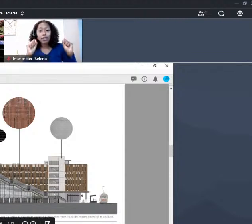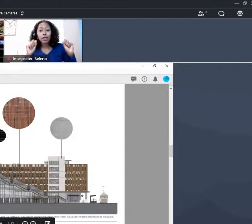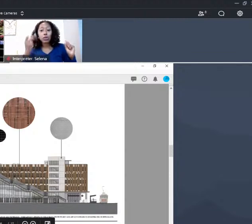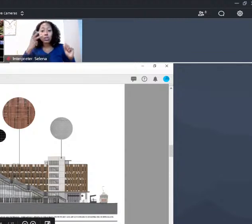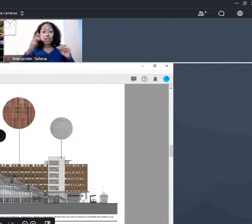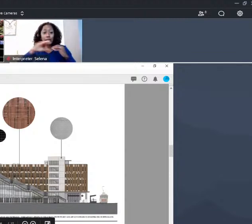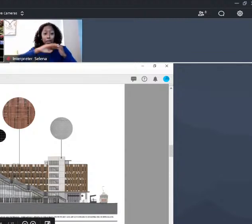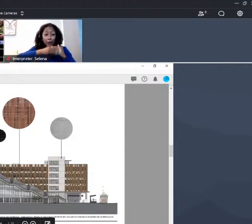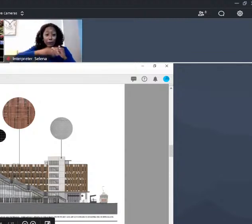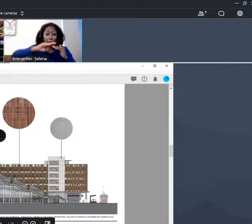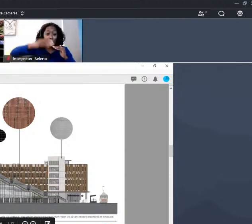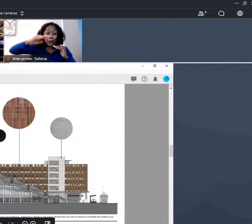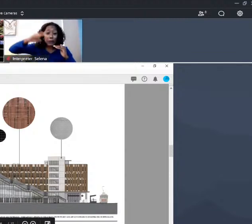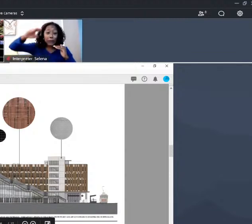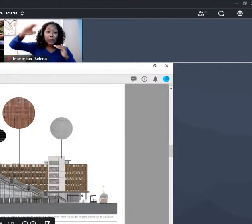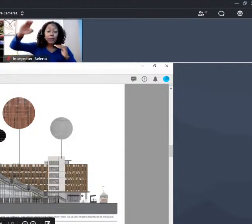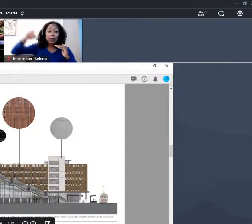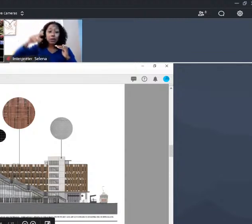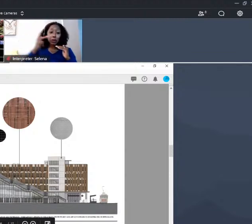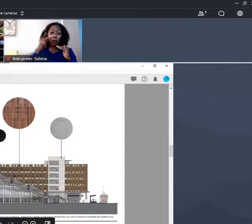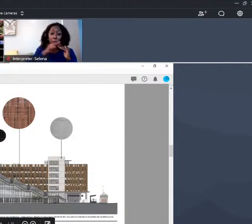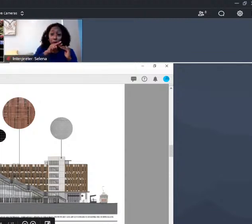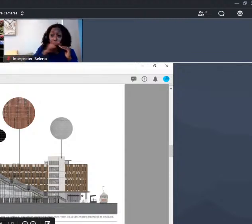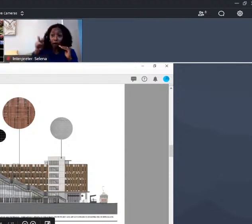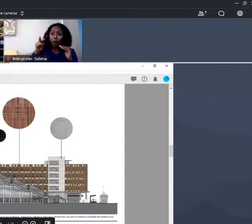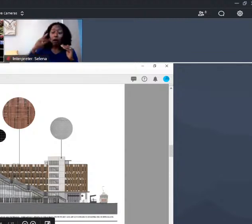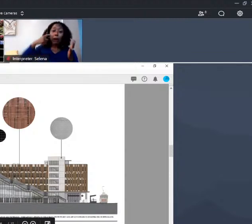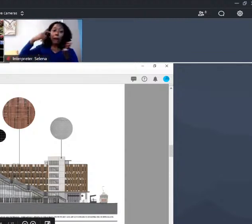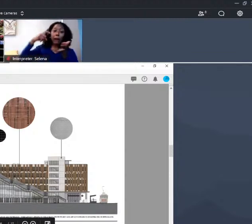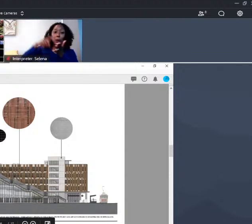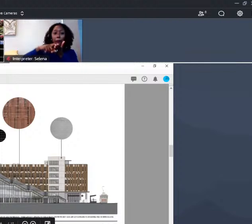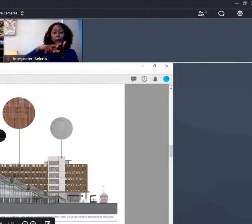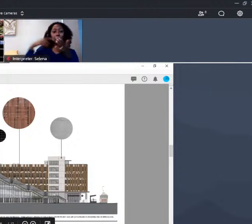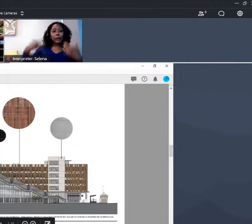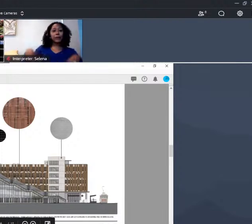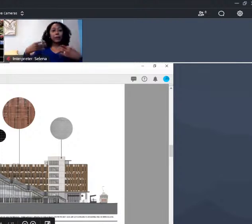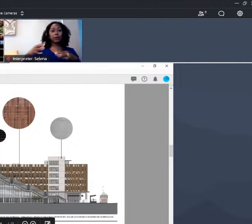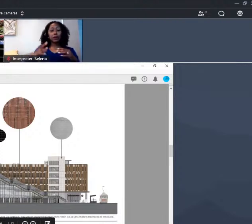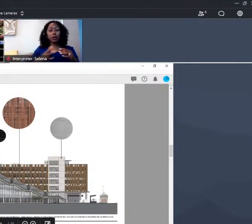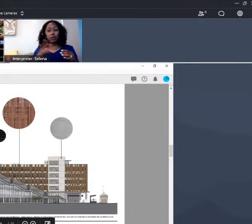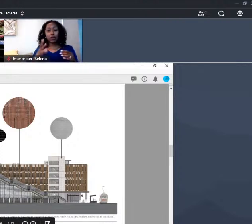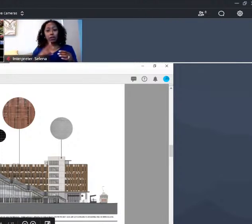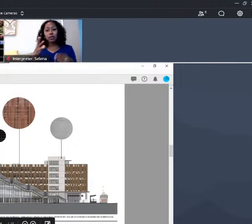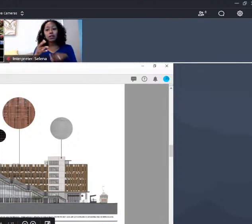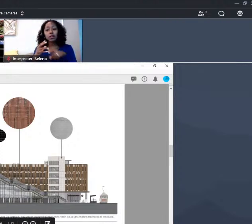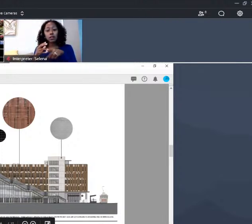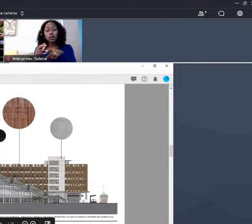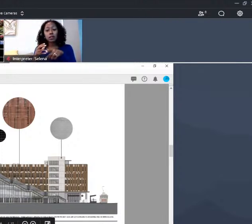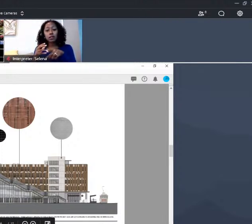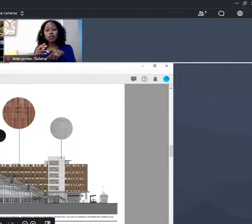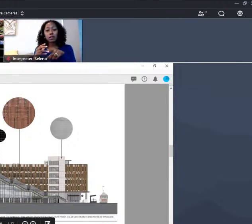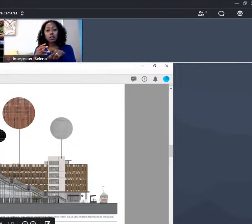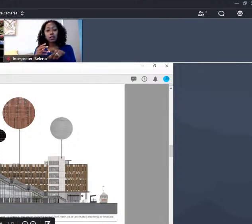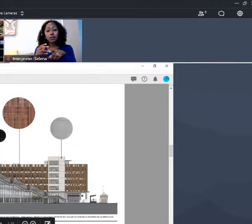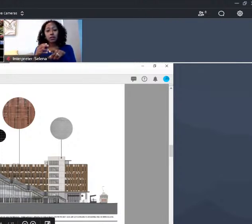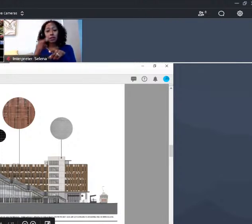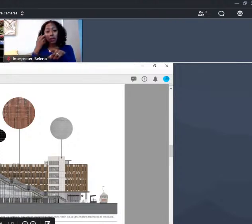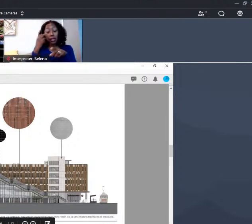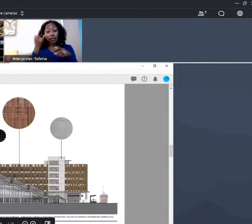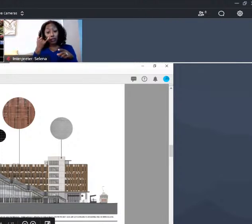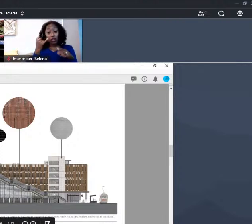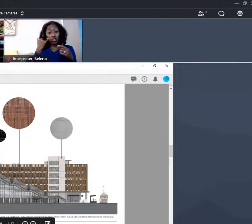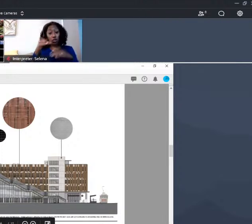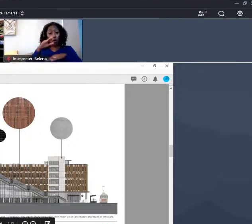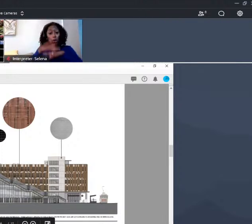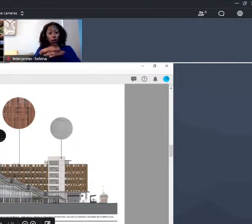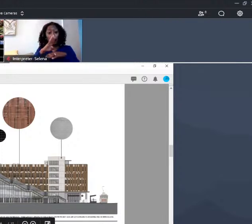We wanted this to be a signature element of the project. And this is the part, the phase where you're looking right now is if you're on Beale Street. So this